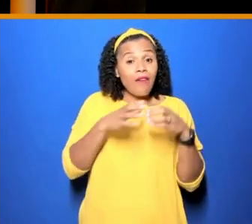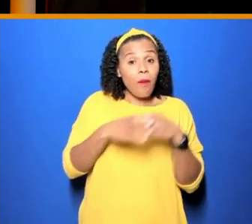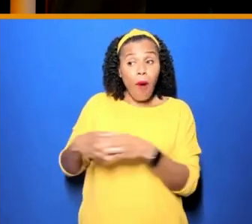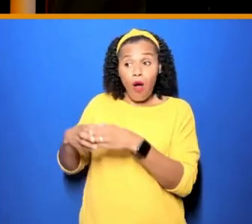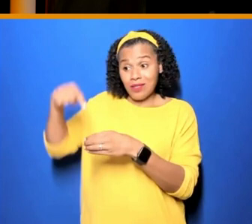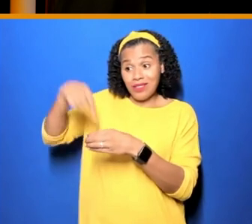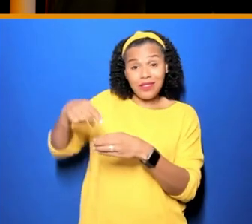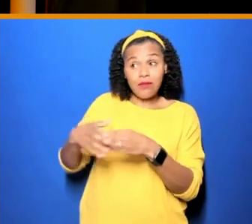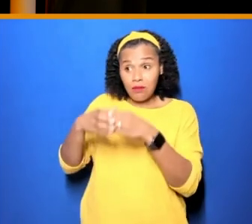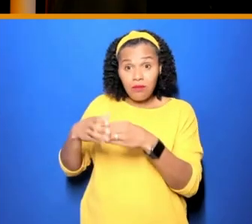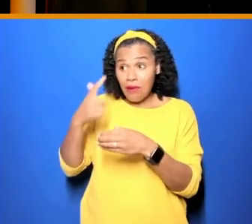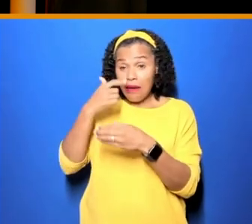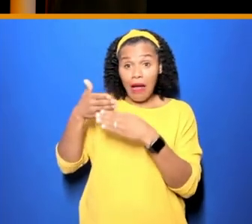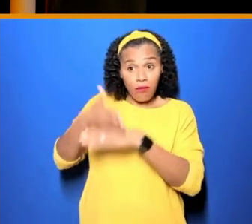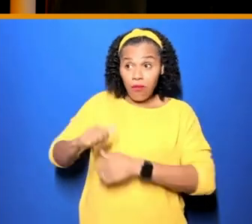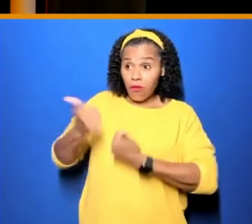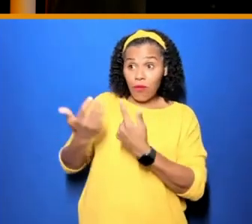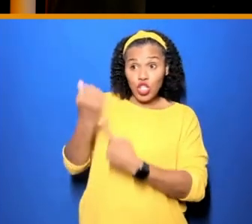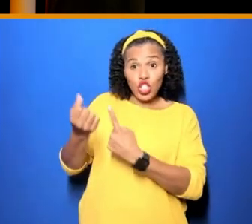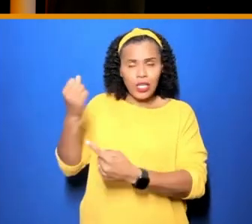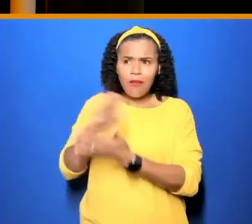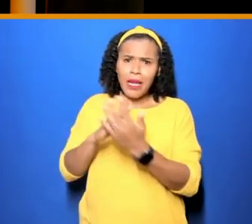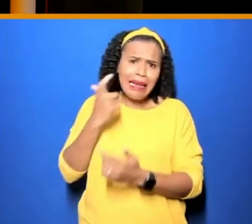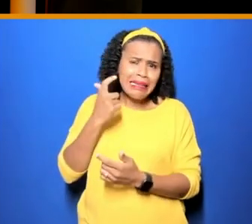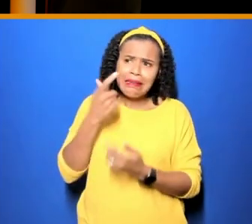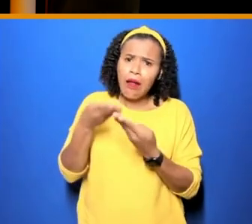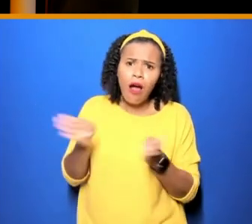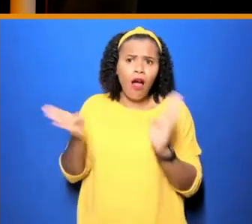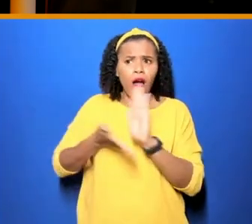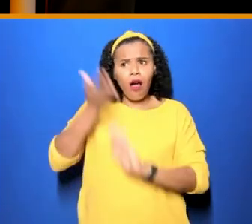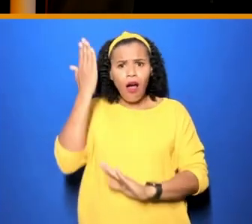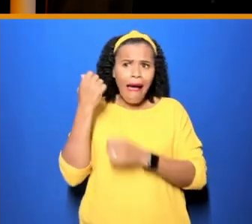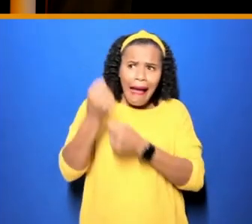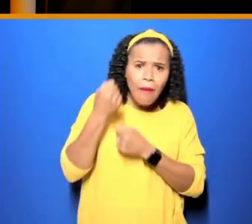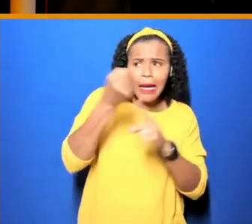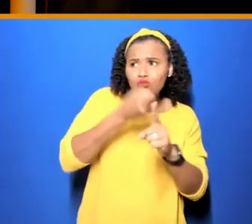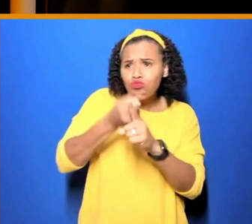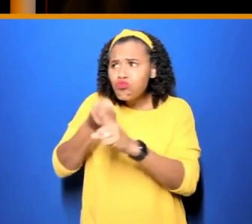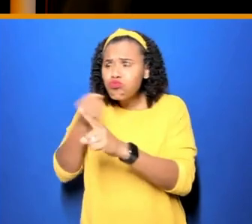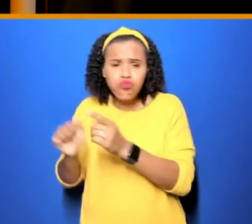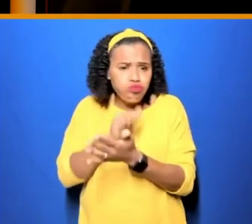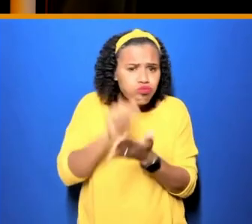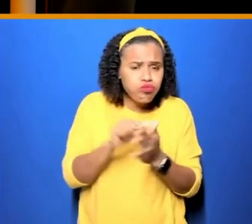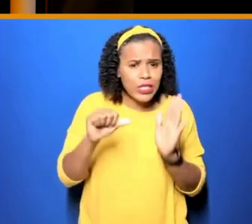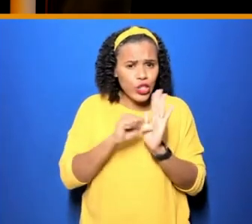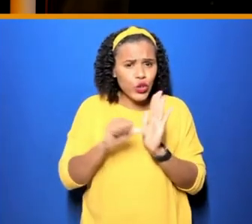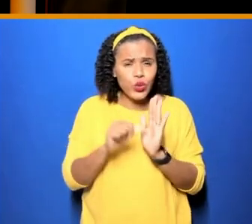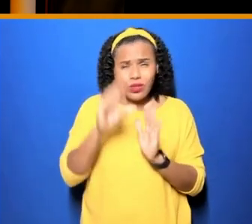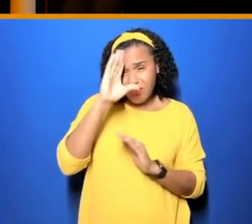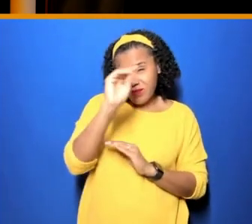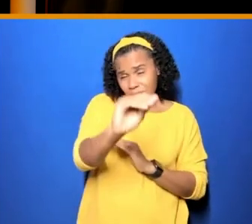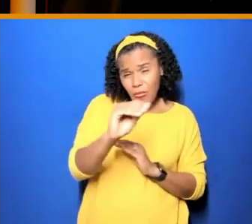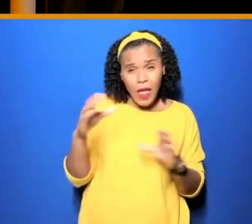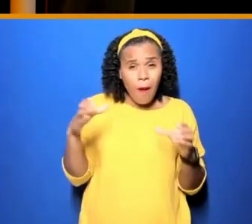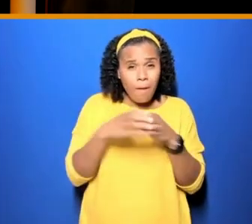can get out there and do the campaigning on the issues that matter most. What I'll finally say is that the Party Body Forum was set up, but I didn't